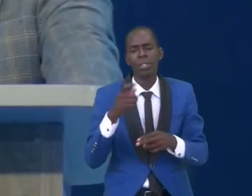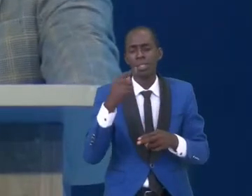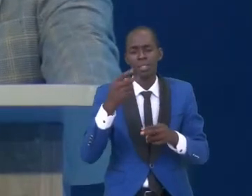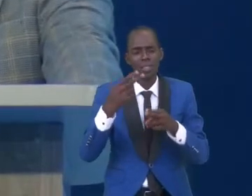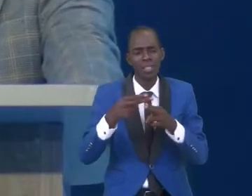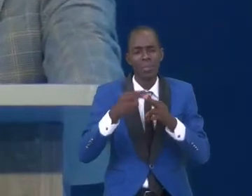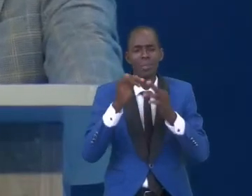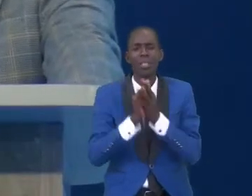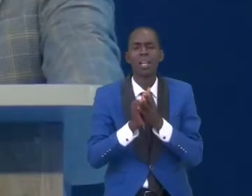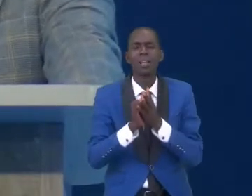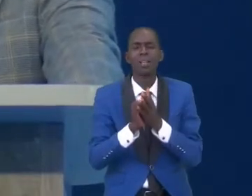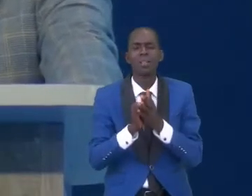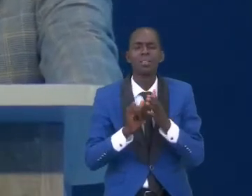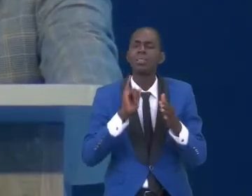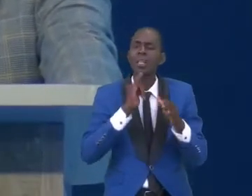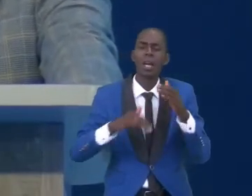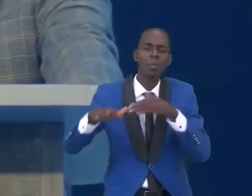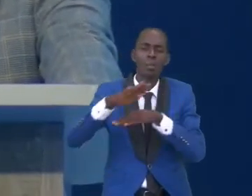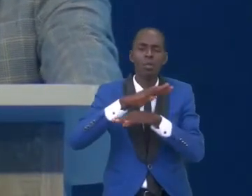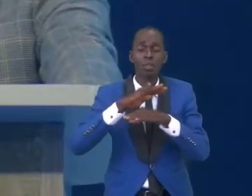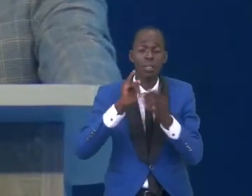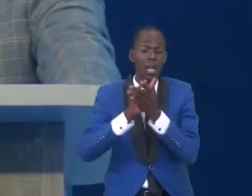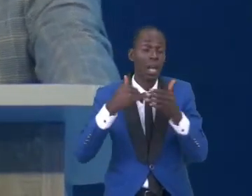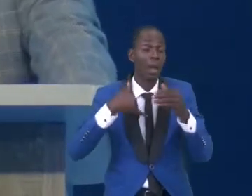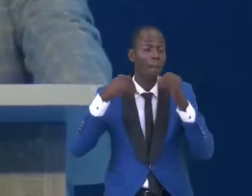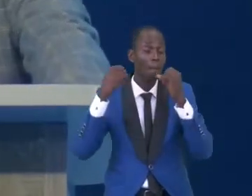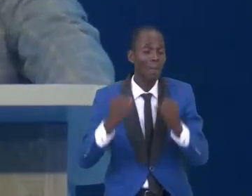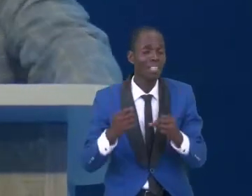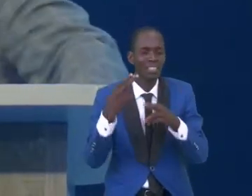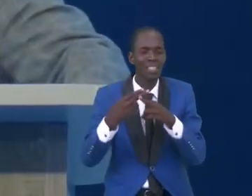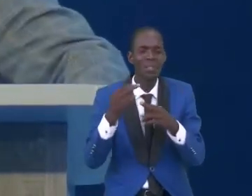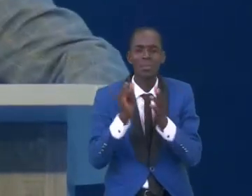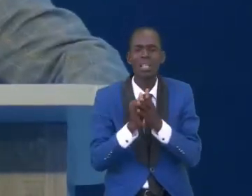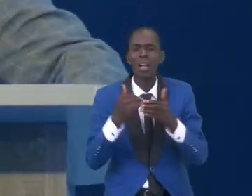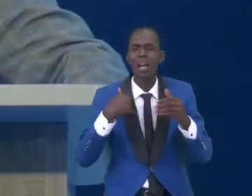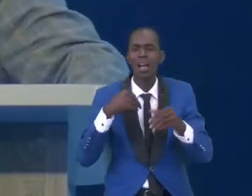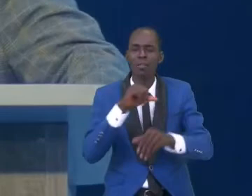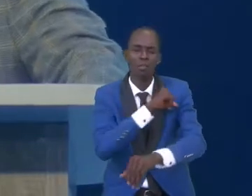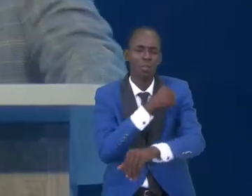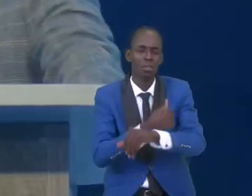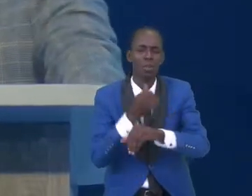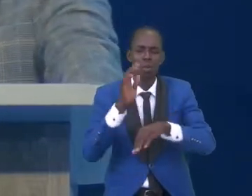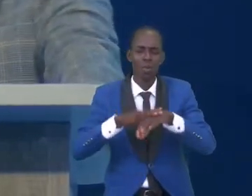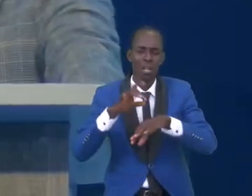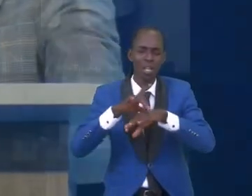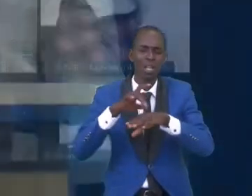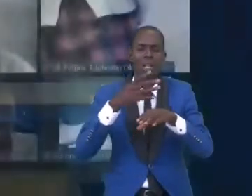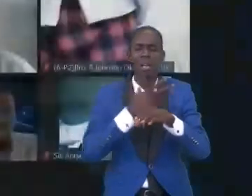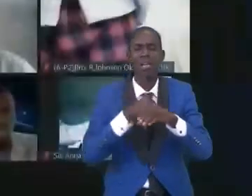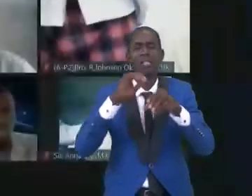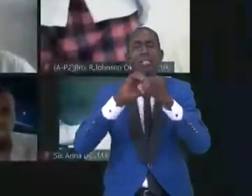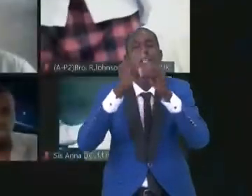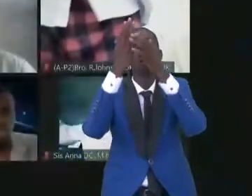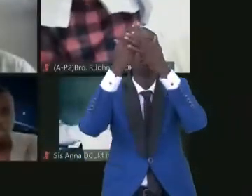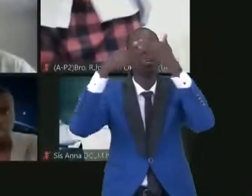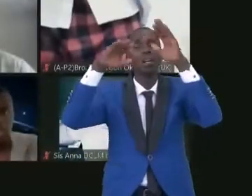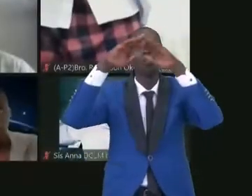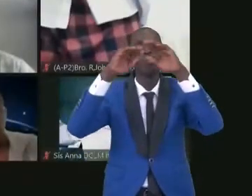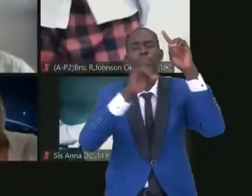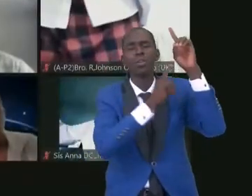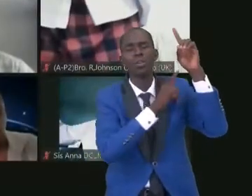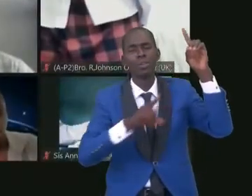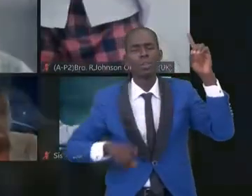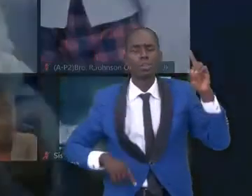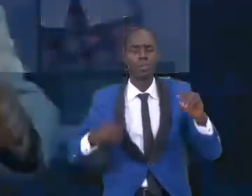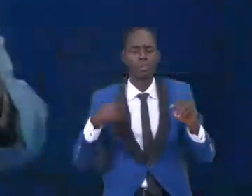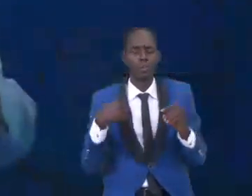power, the name that has authority on earth and in heaven, Lord, we